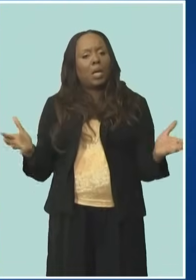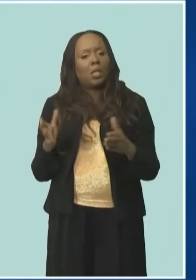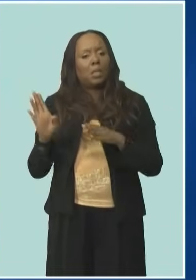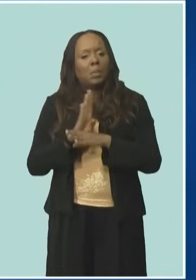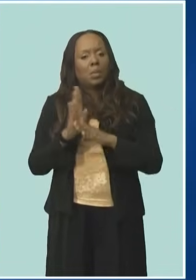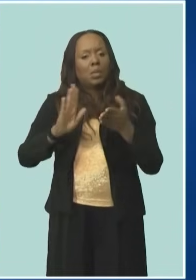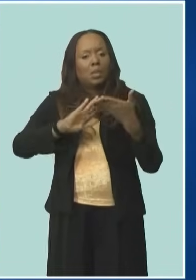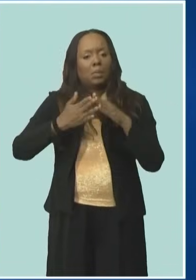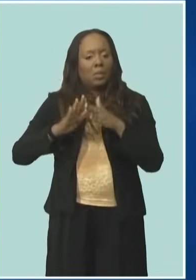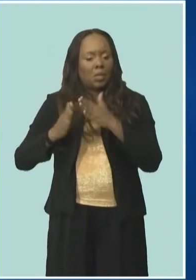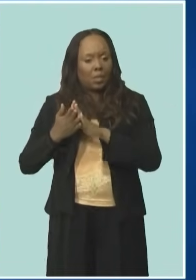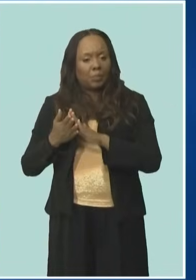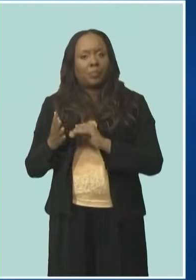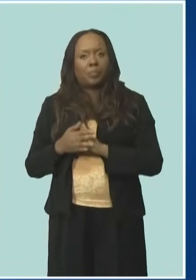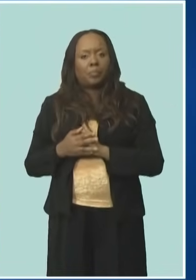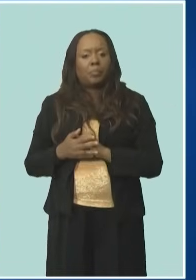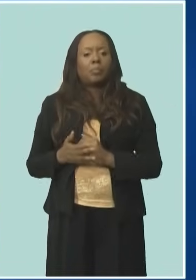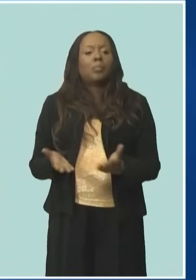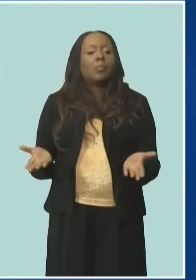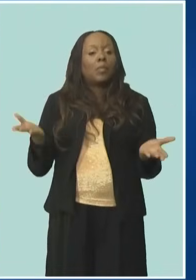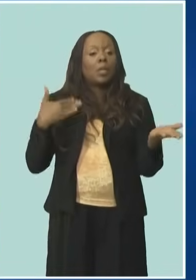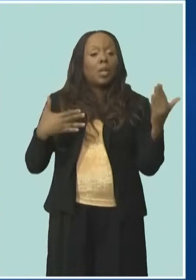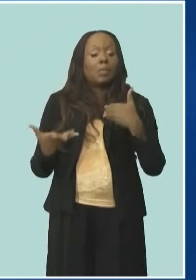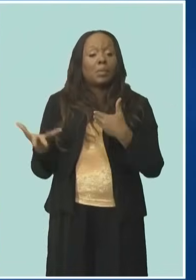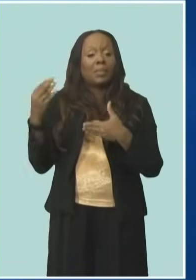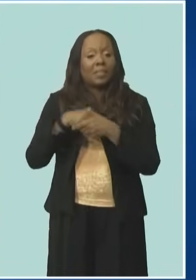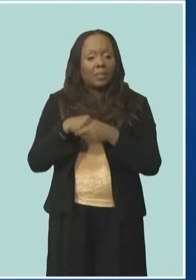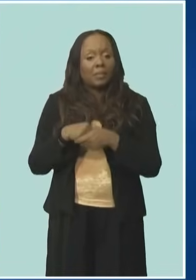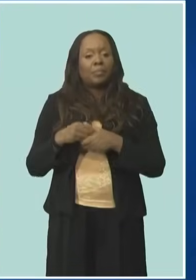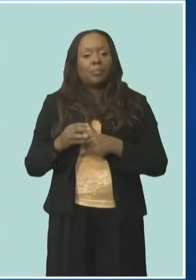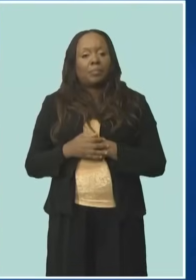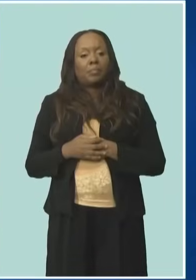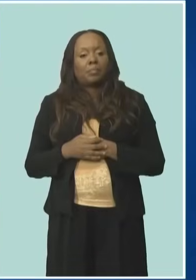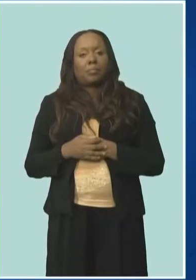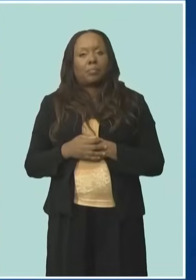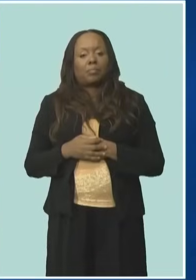well. Come on and get involved.